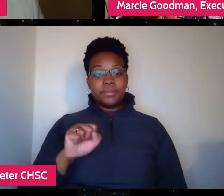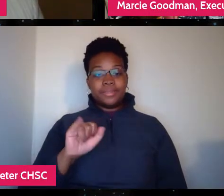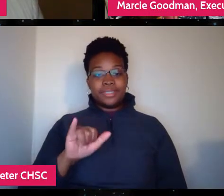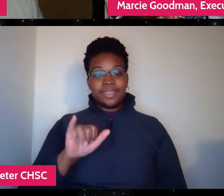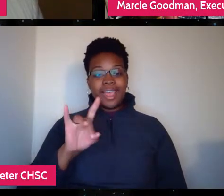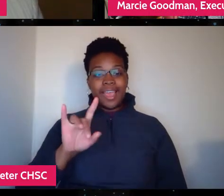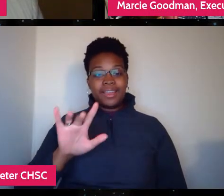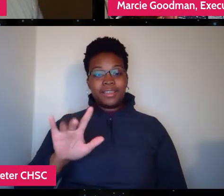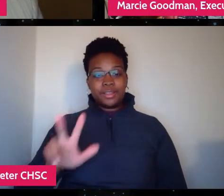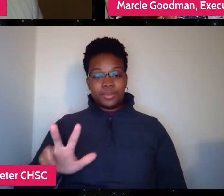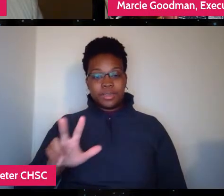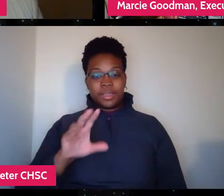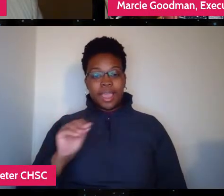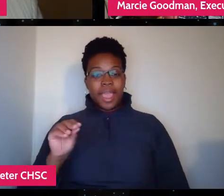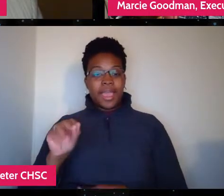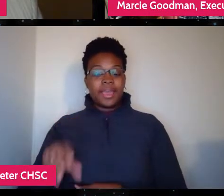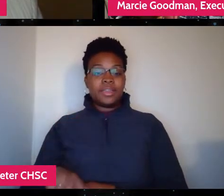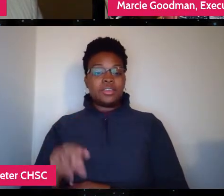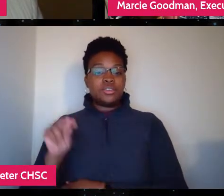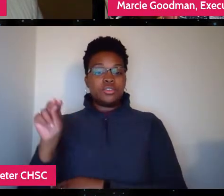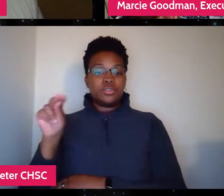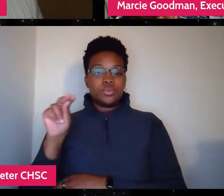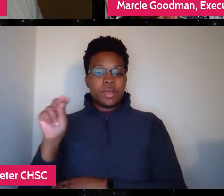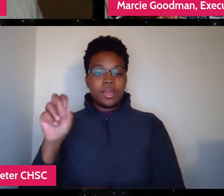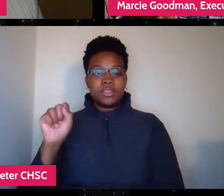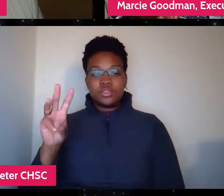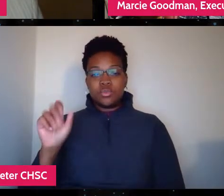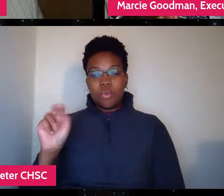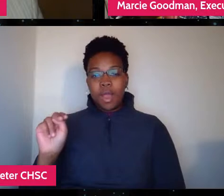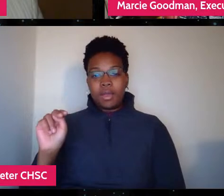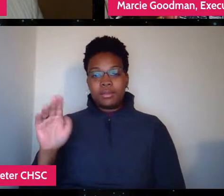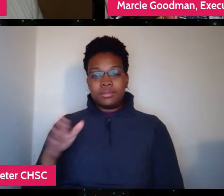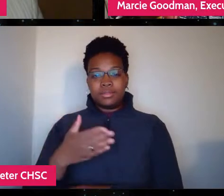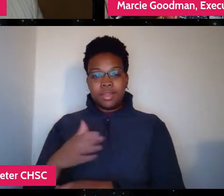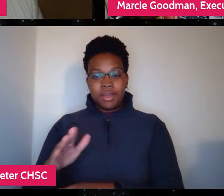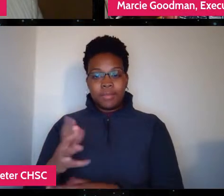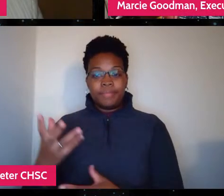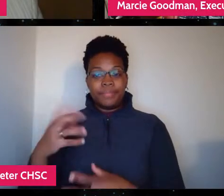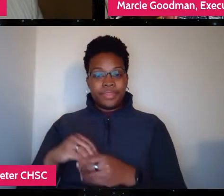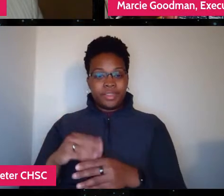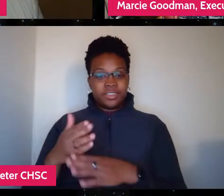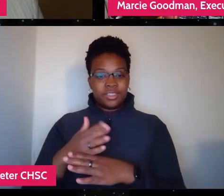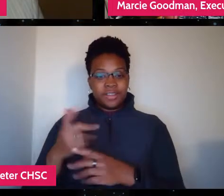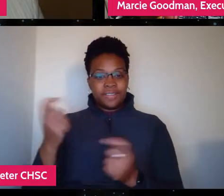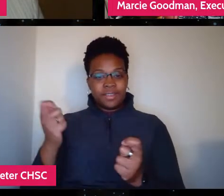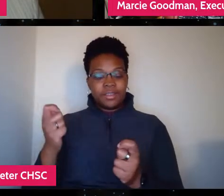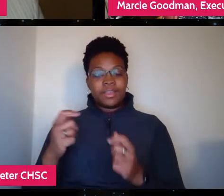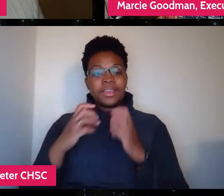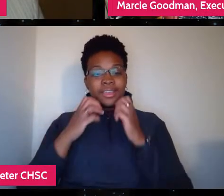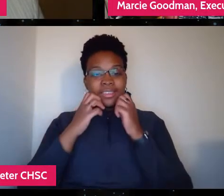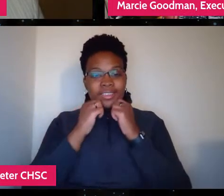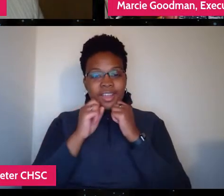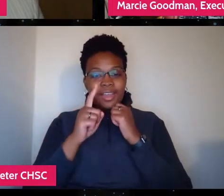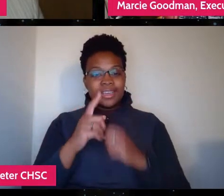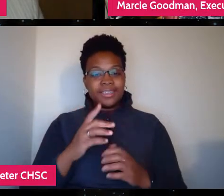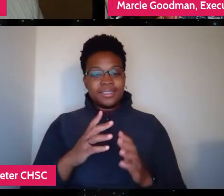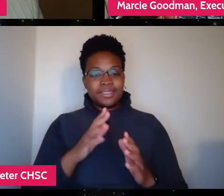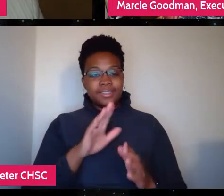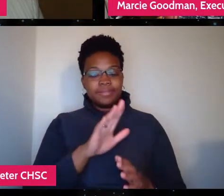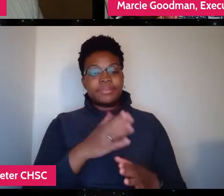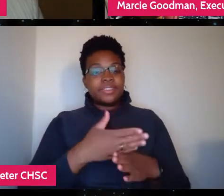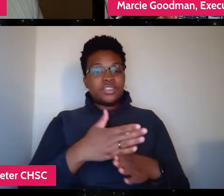In addition to sharing his trilogy of films with our festival, Todd is sharing his passion for and with